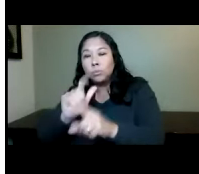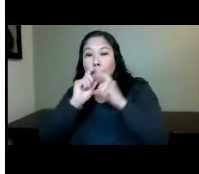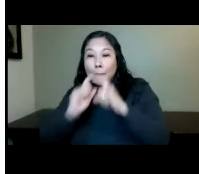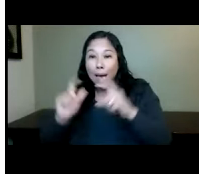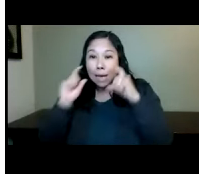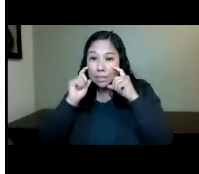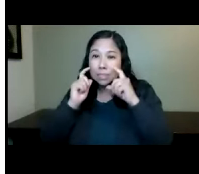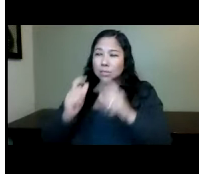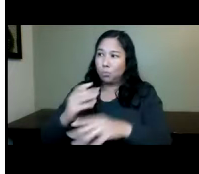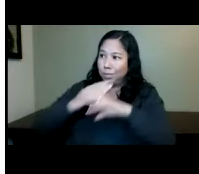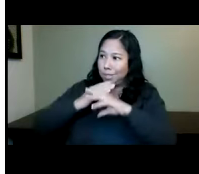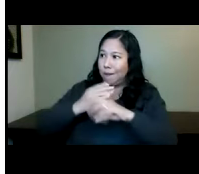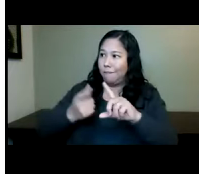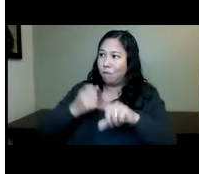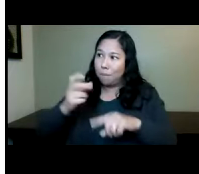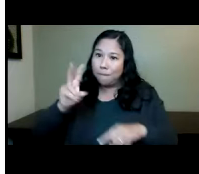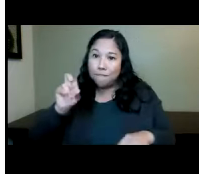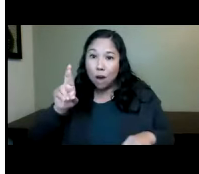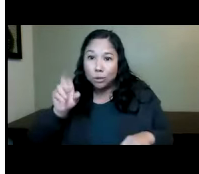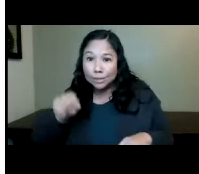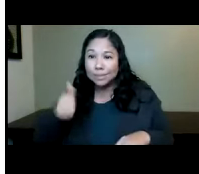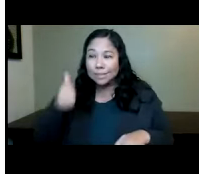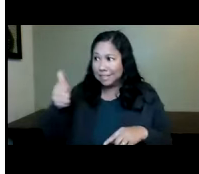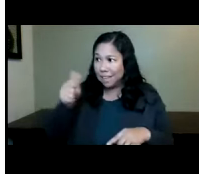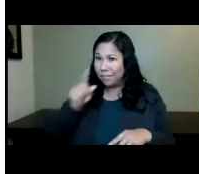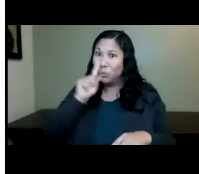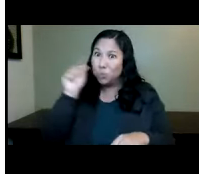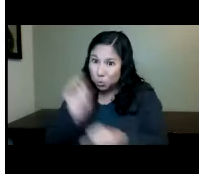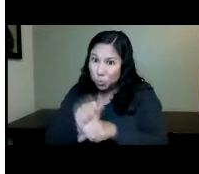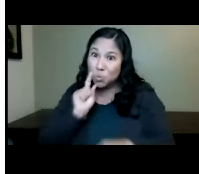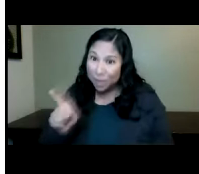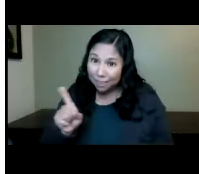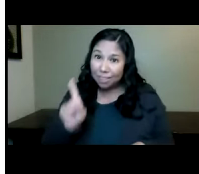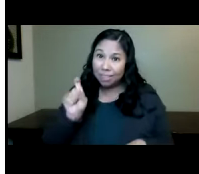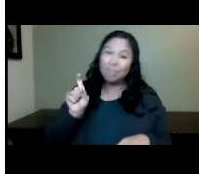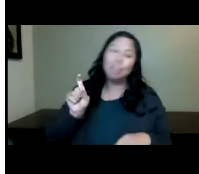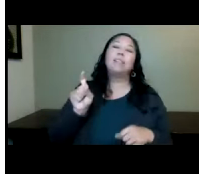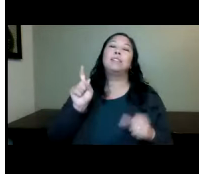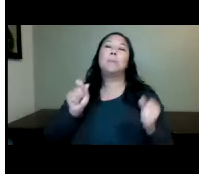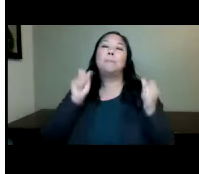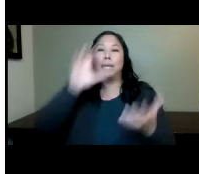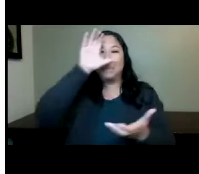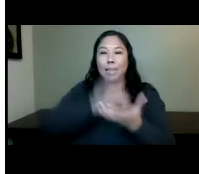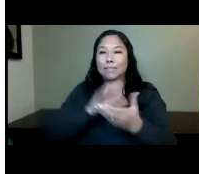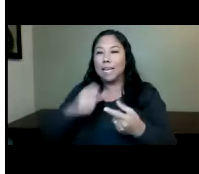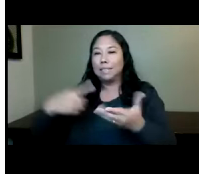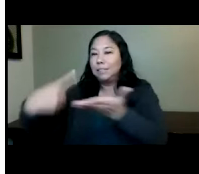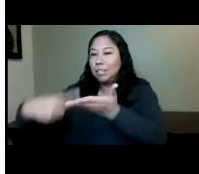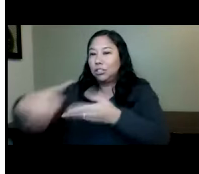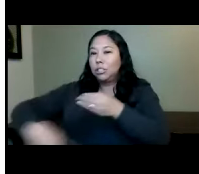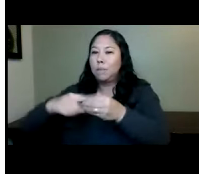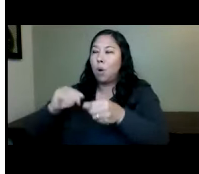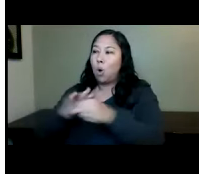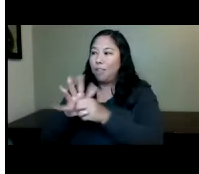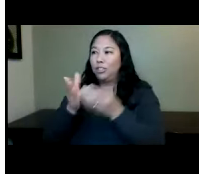And is the virus even real? So there are a lot of beliefs and discussions about the COVID-19 overall